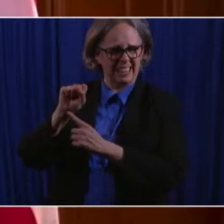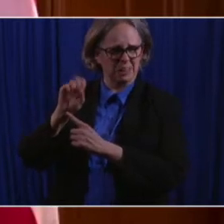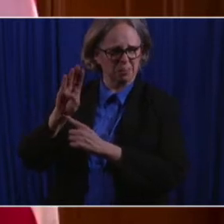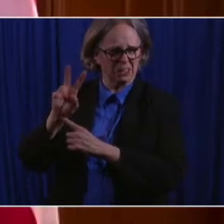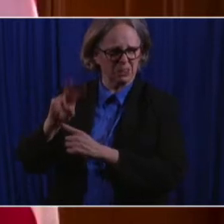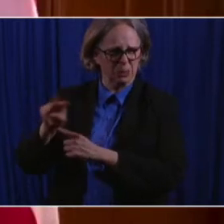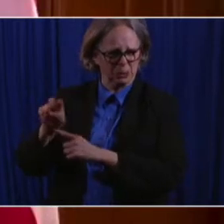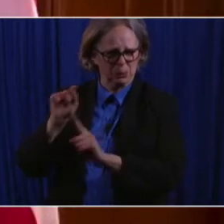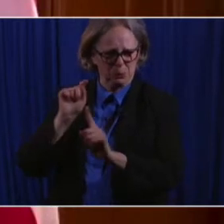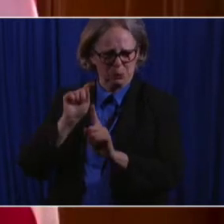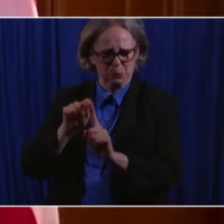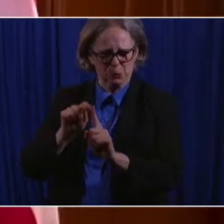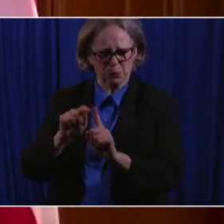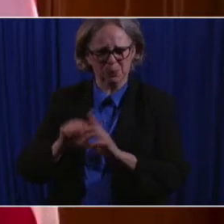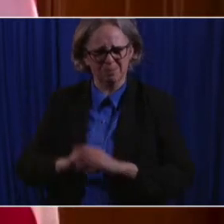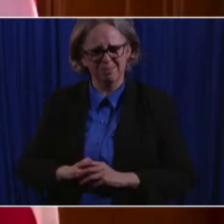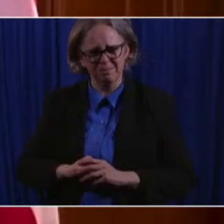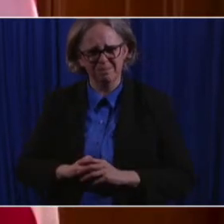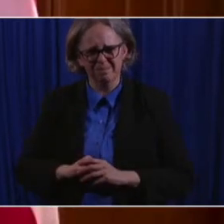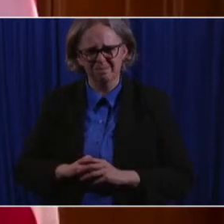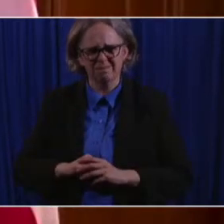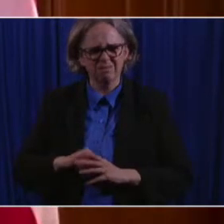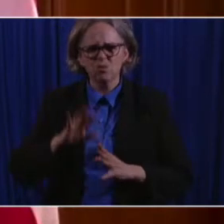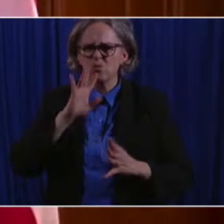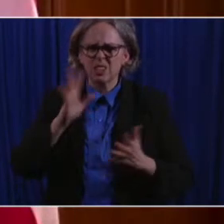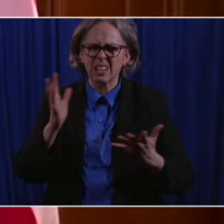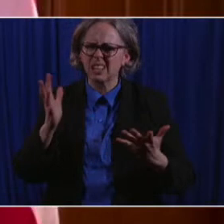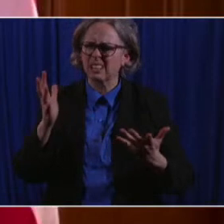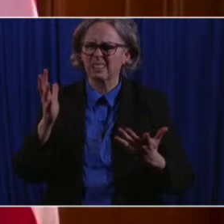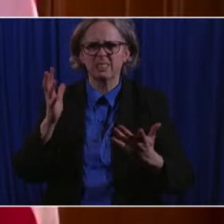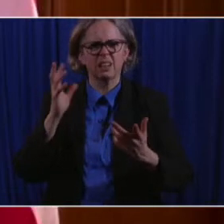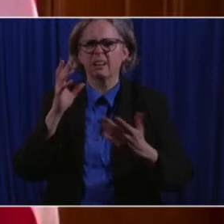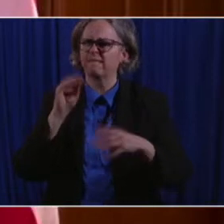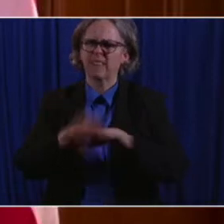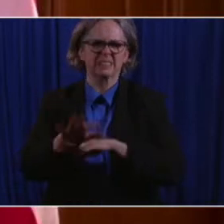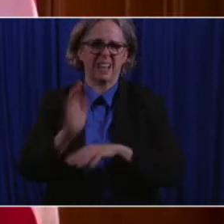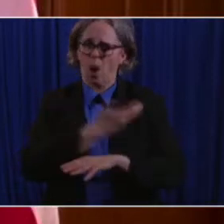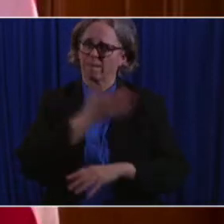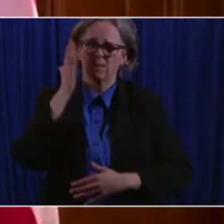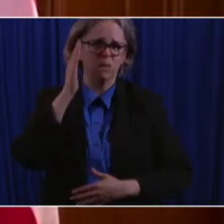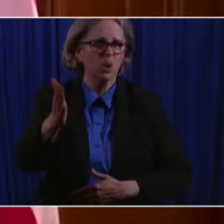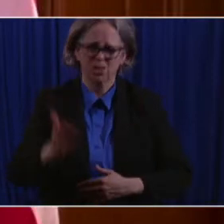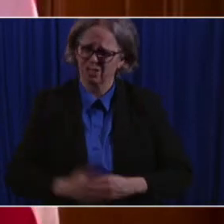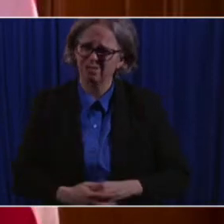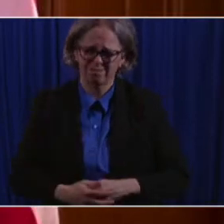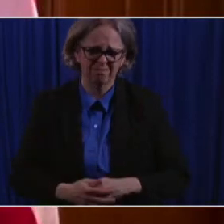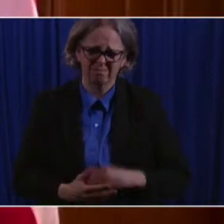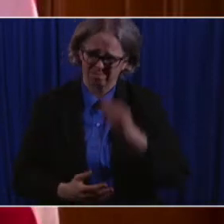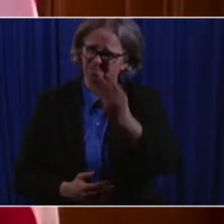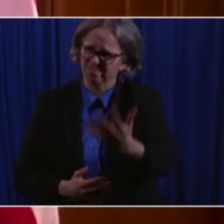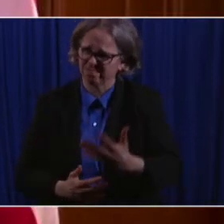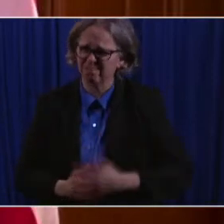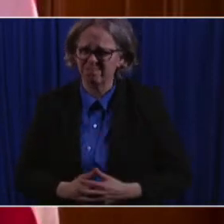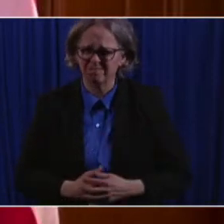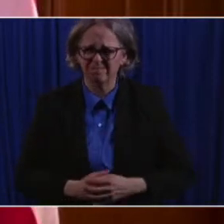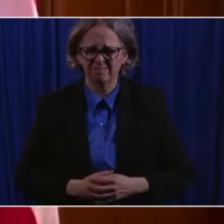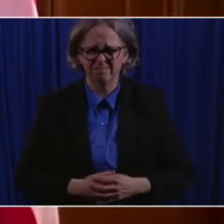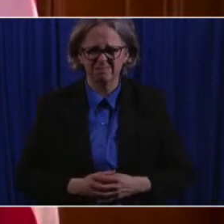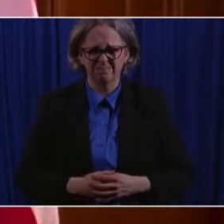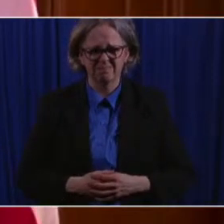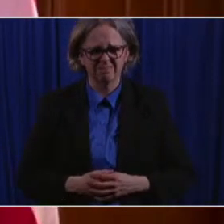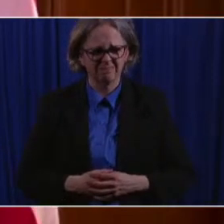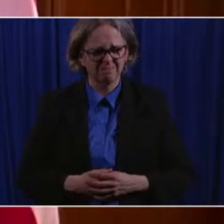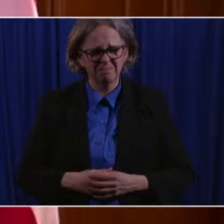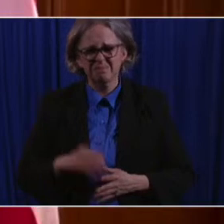the future. And my passion in describing to members of the public in the